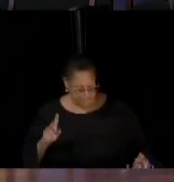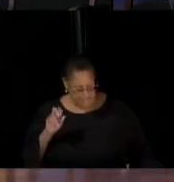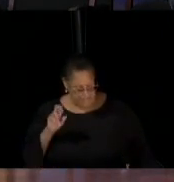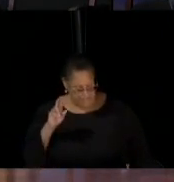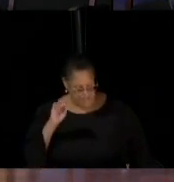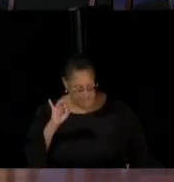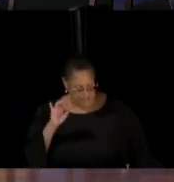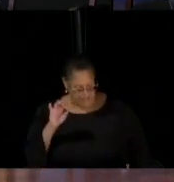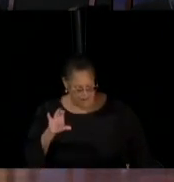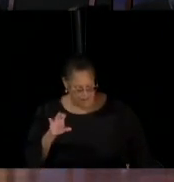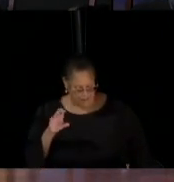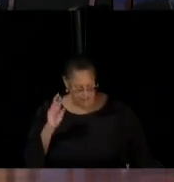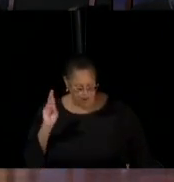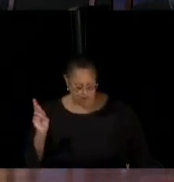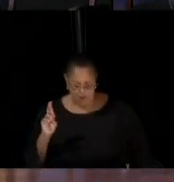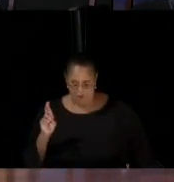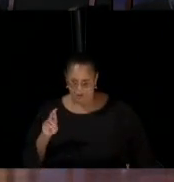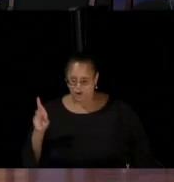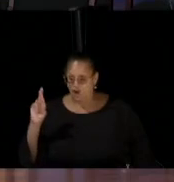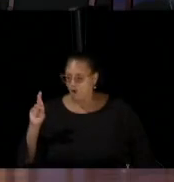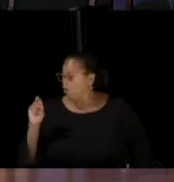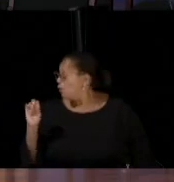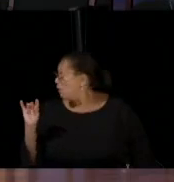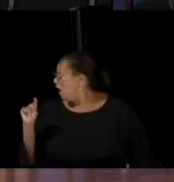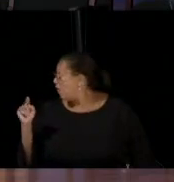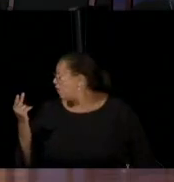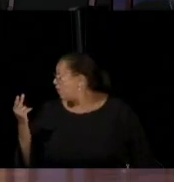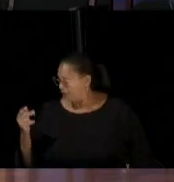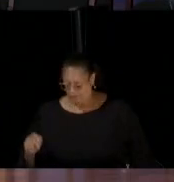Eric Robert Roth.